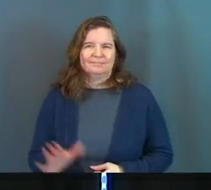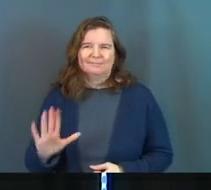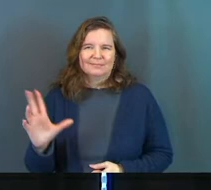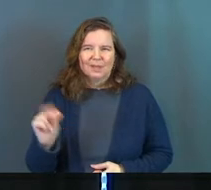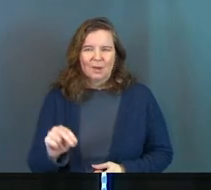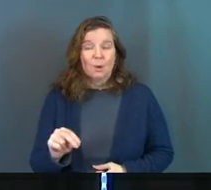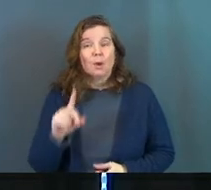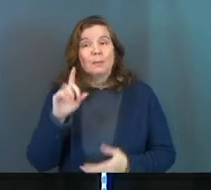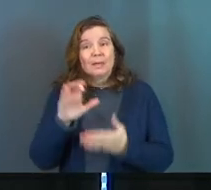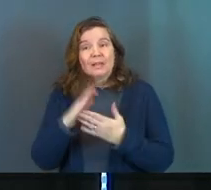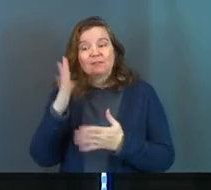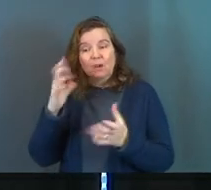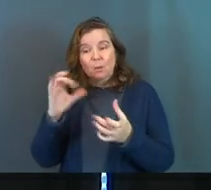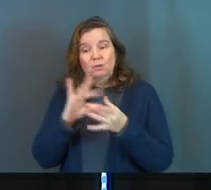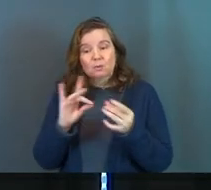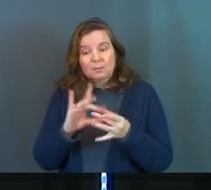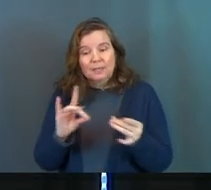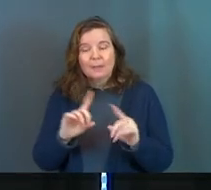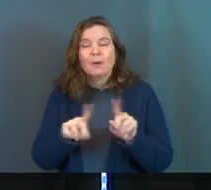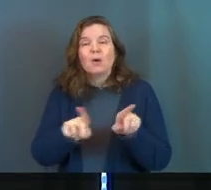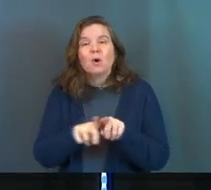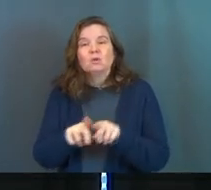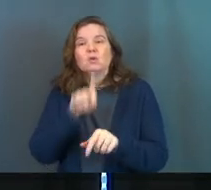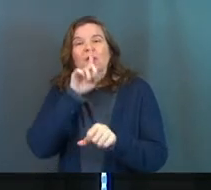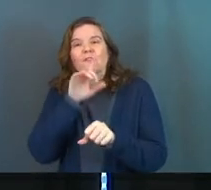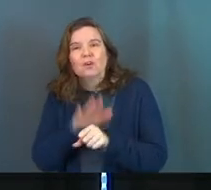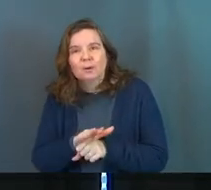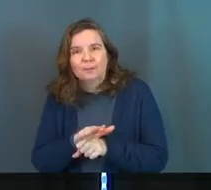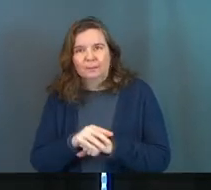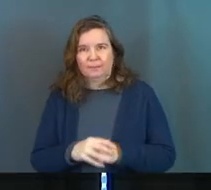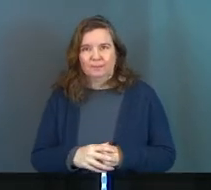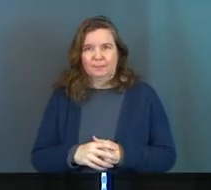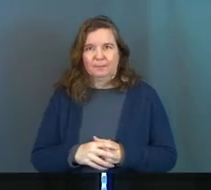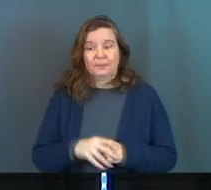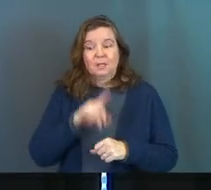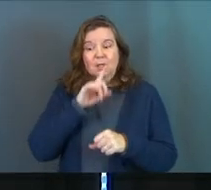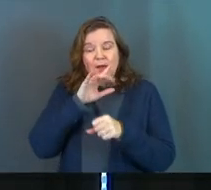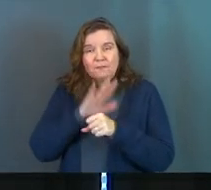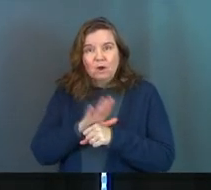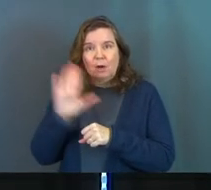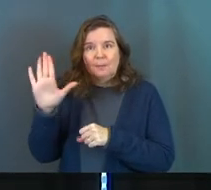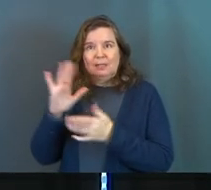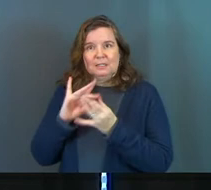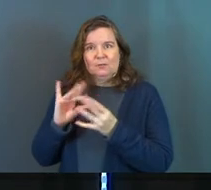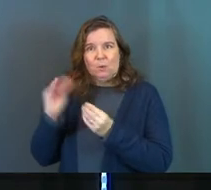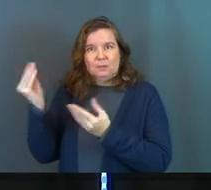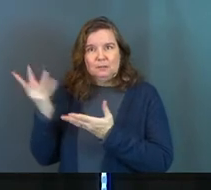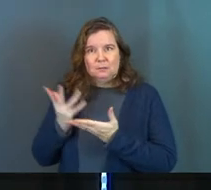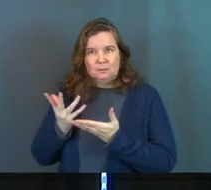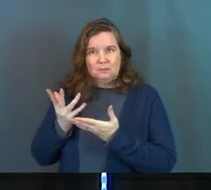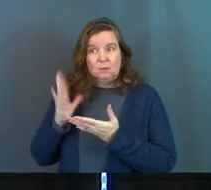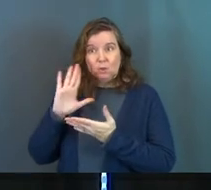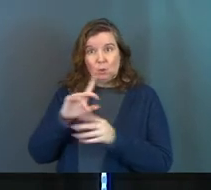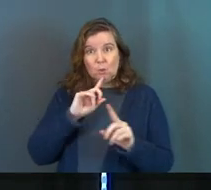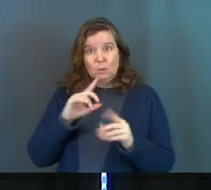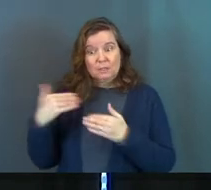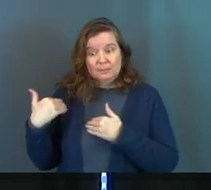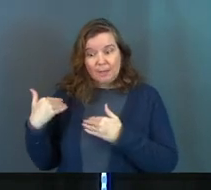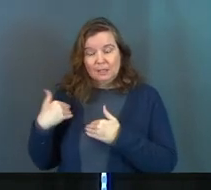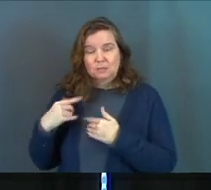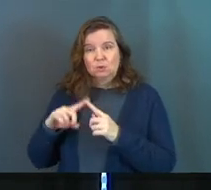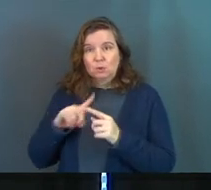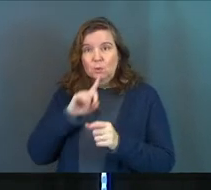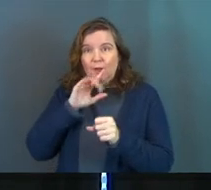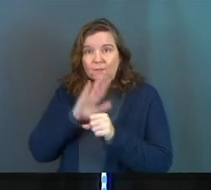No, like, believe God wants to speak, but also confirm. Confirm his voice. You're responsible